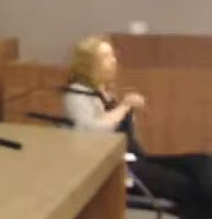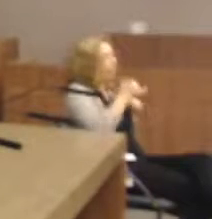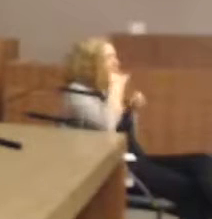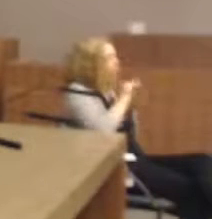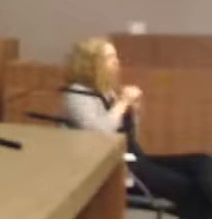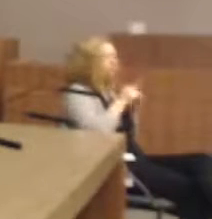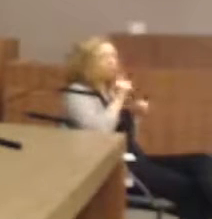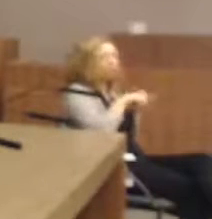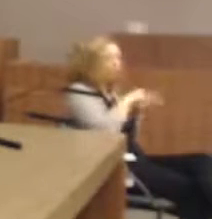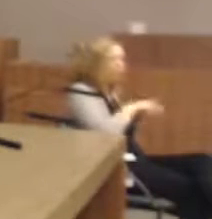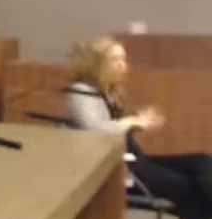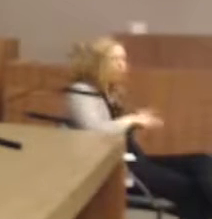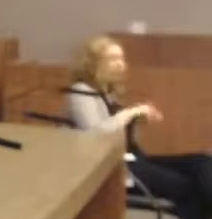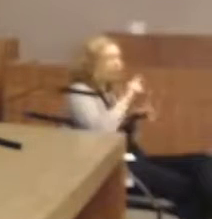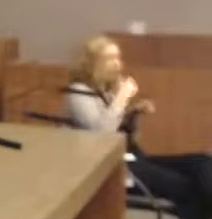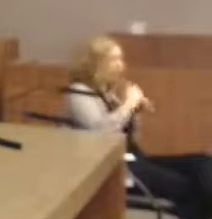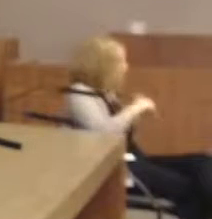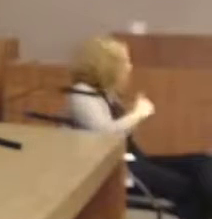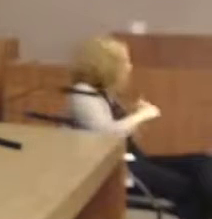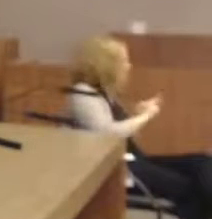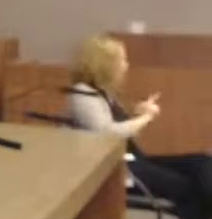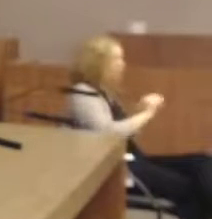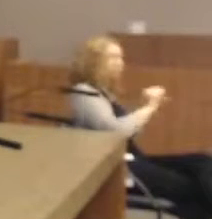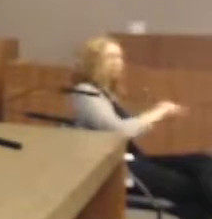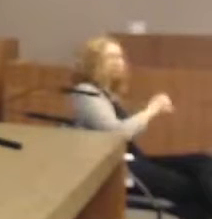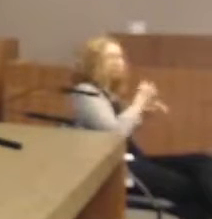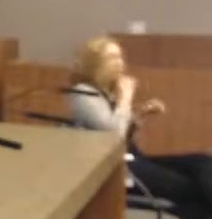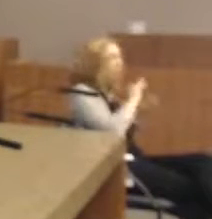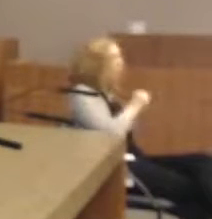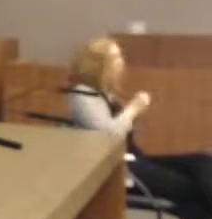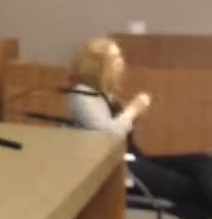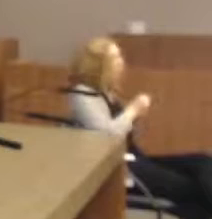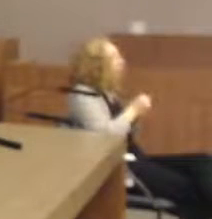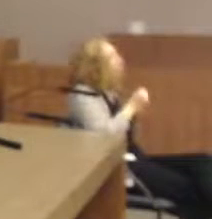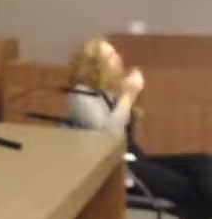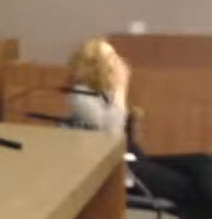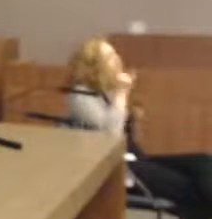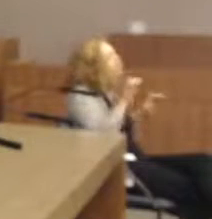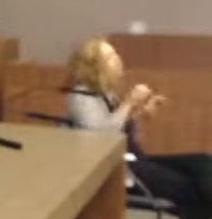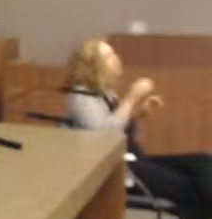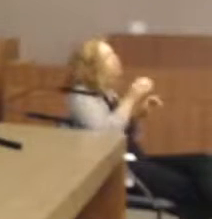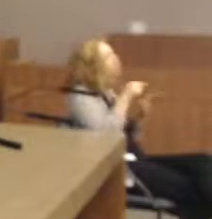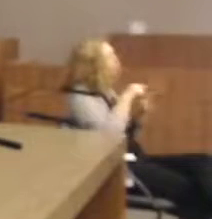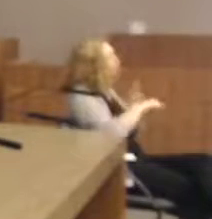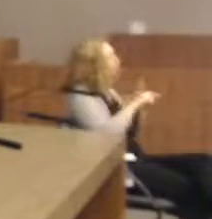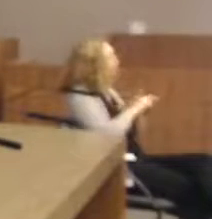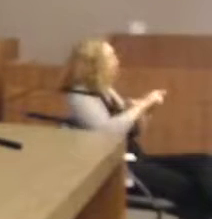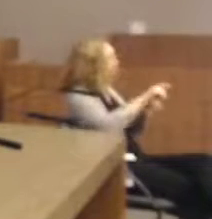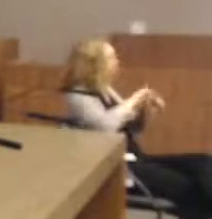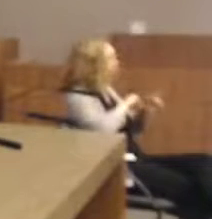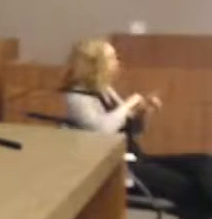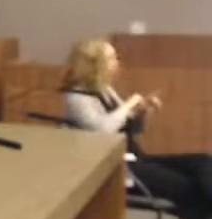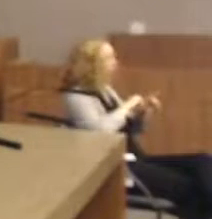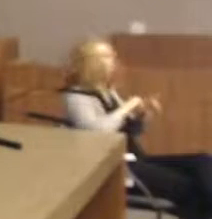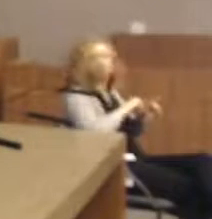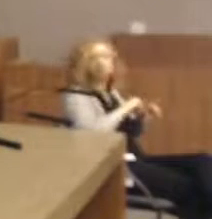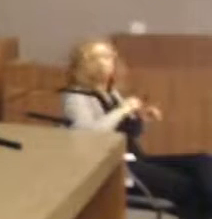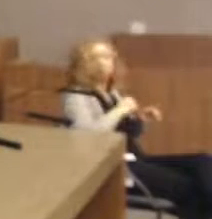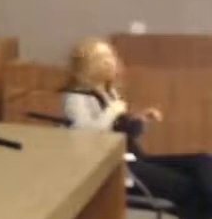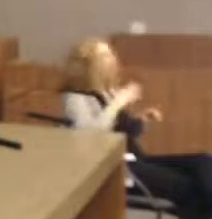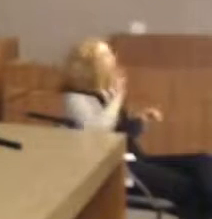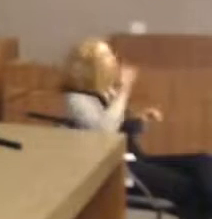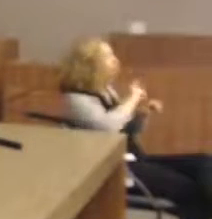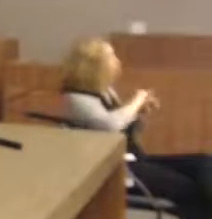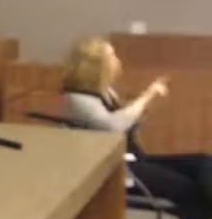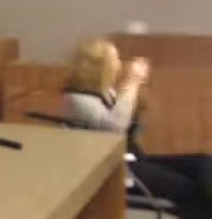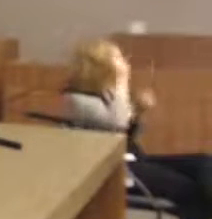can't write it down. She can't remember where she put the phone number. It's why we do homicide calls. I call over the weekend and say, someone's going to call you on